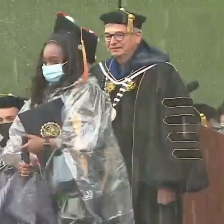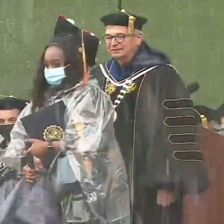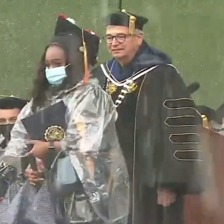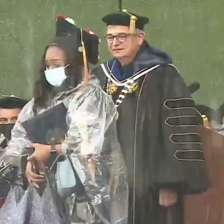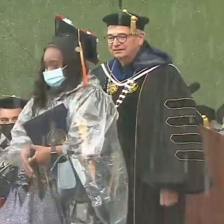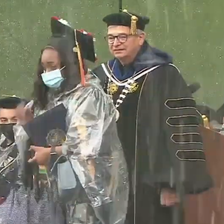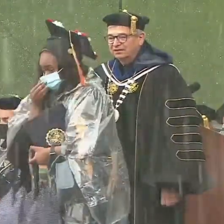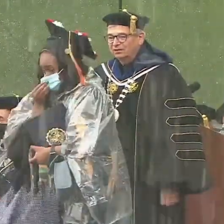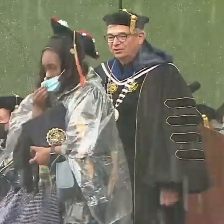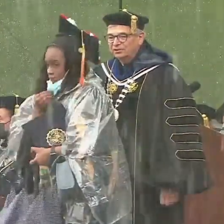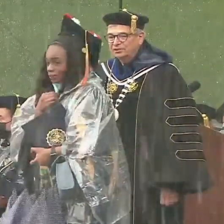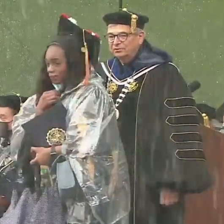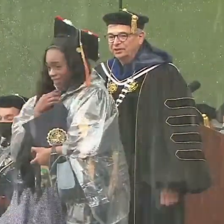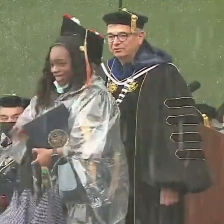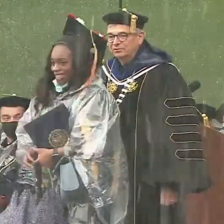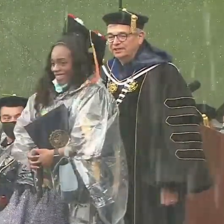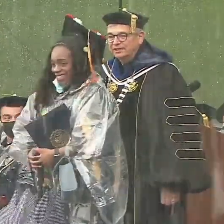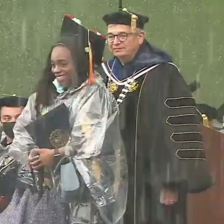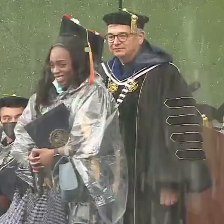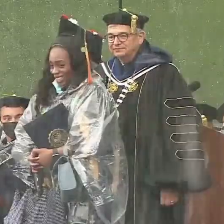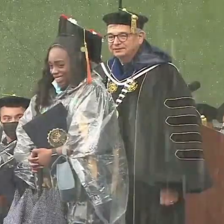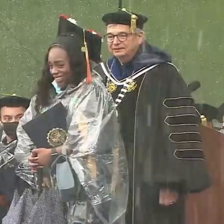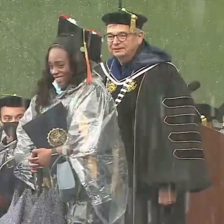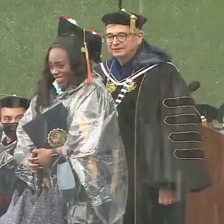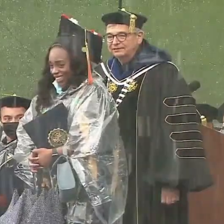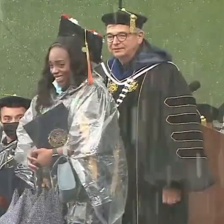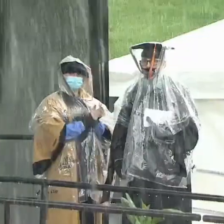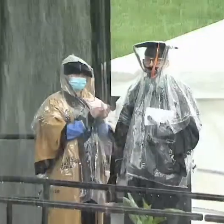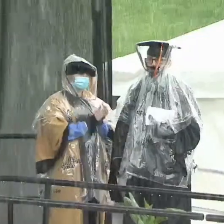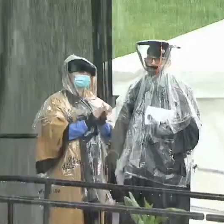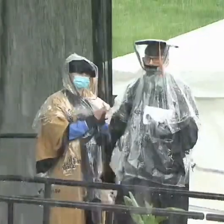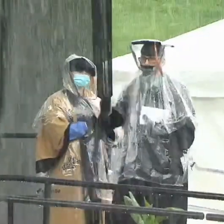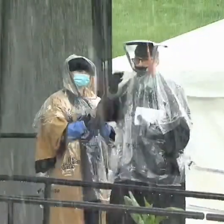Michael R. Harhager.